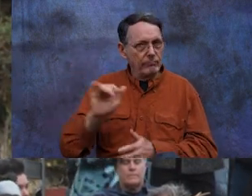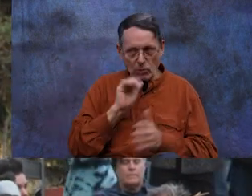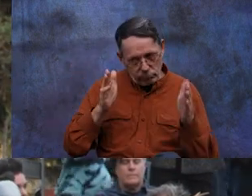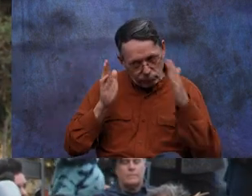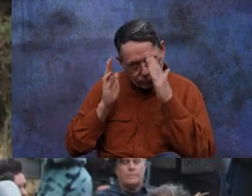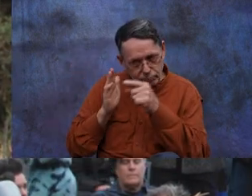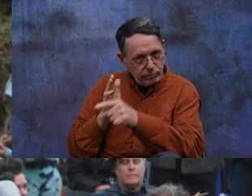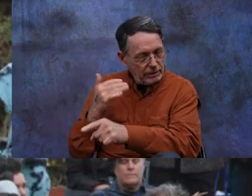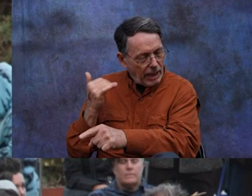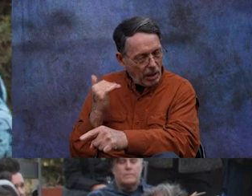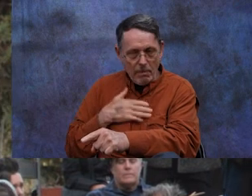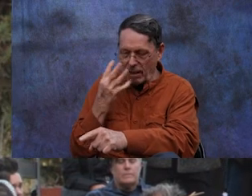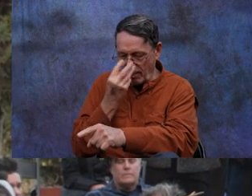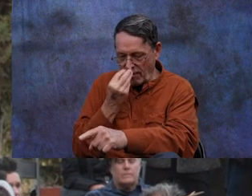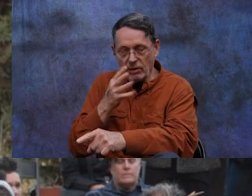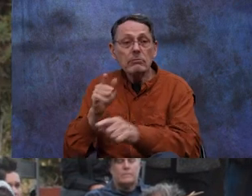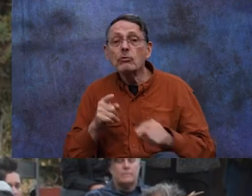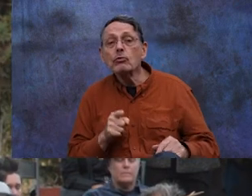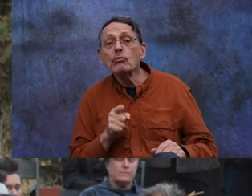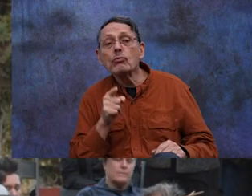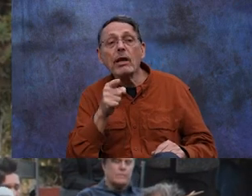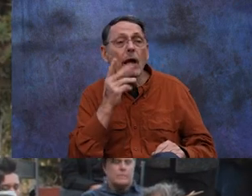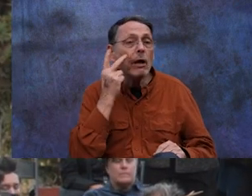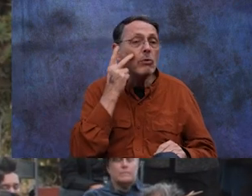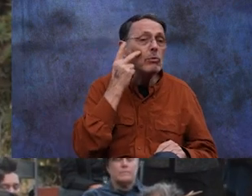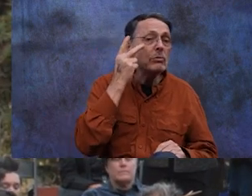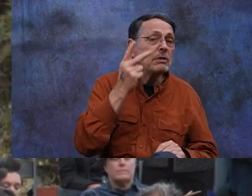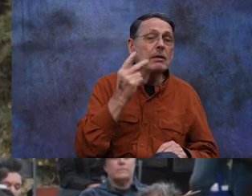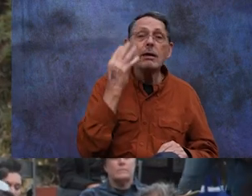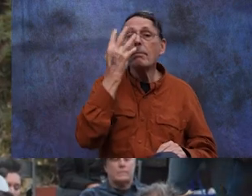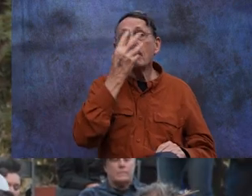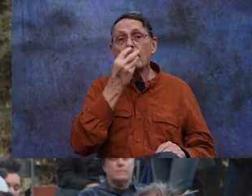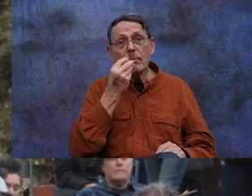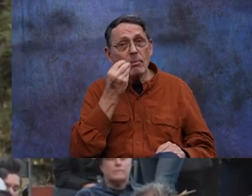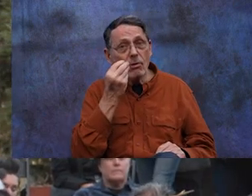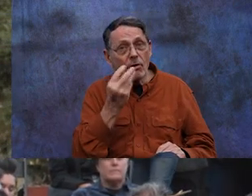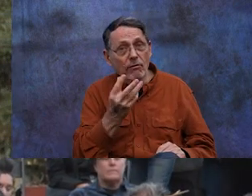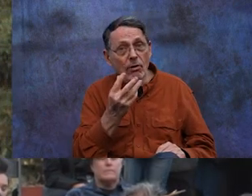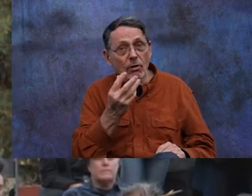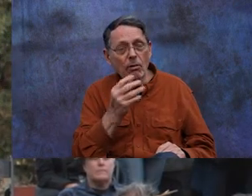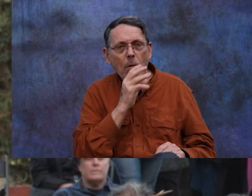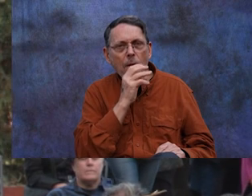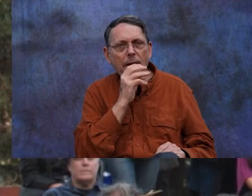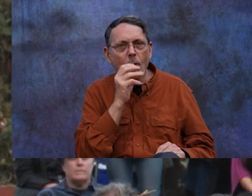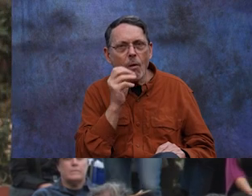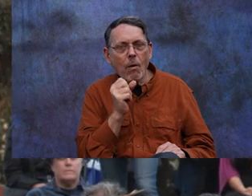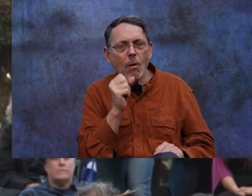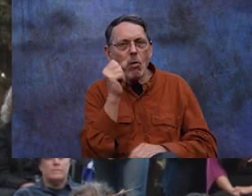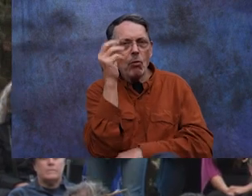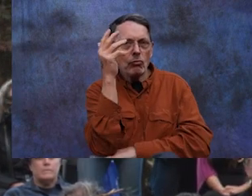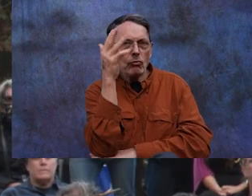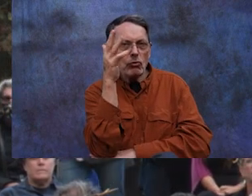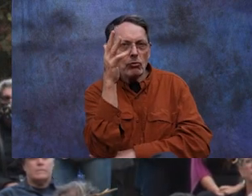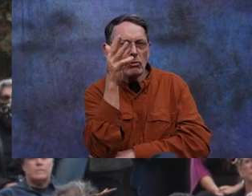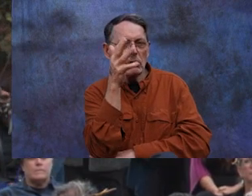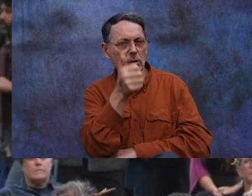right now, my lovelies. Straight ahead, you see a beautiful, ancient oak tree.